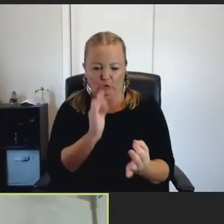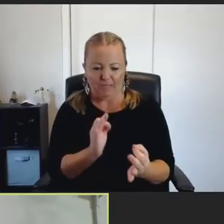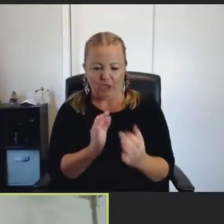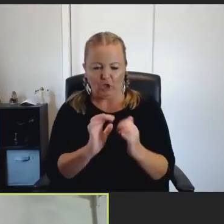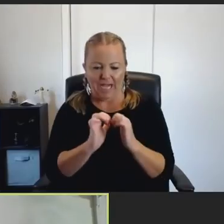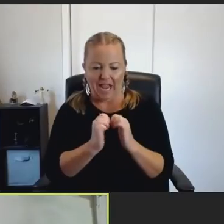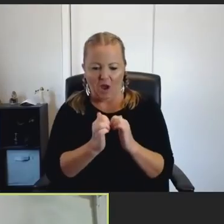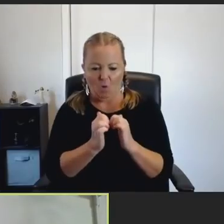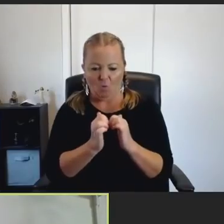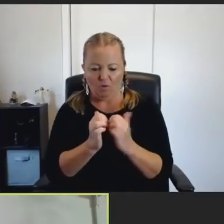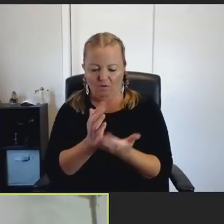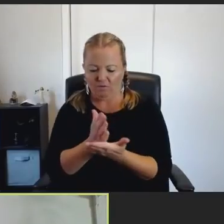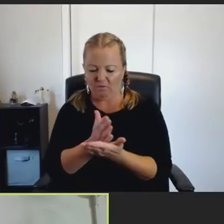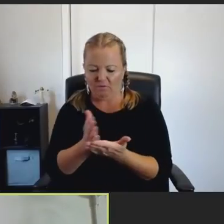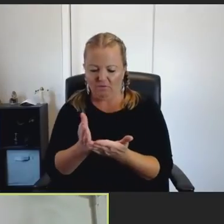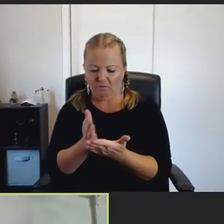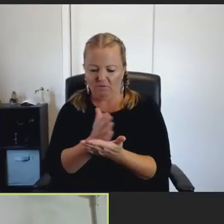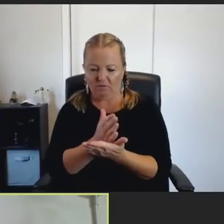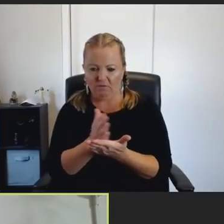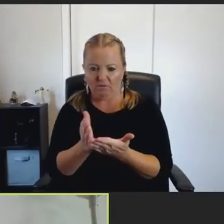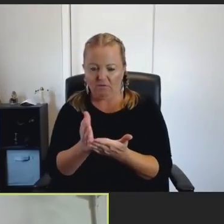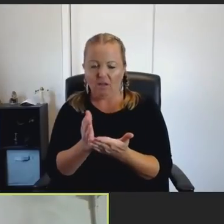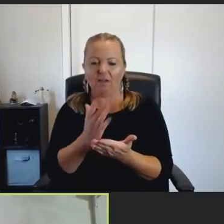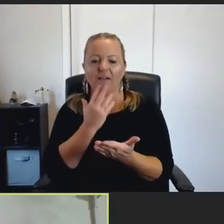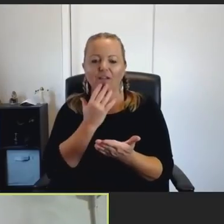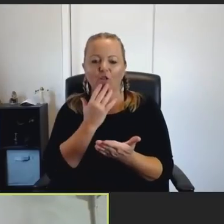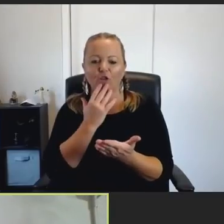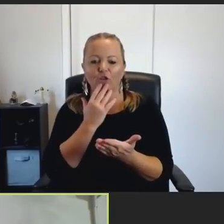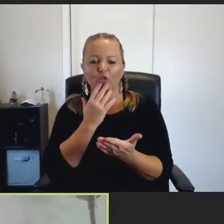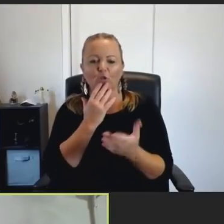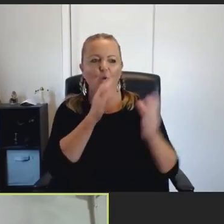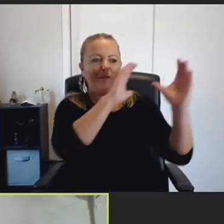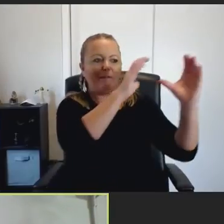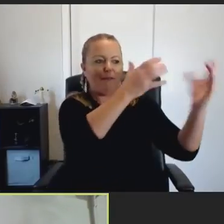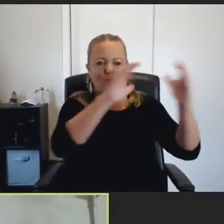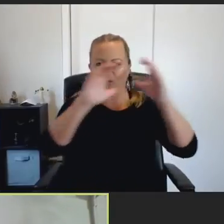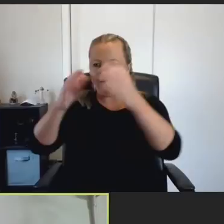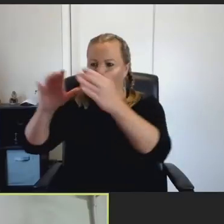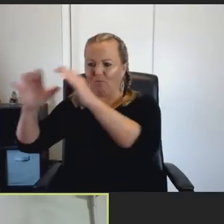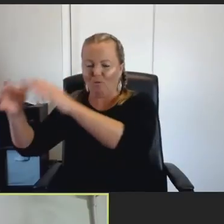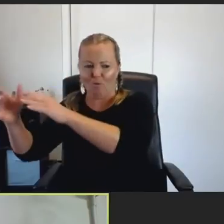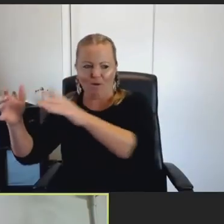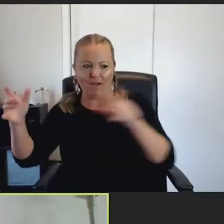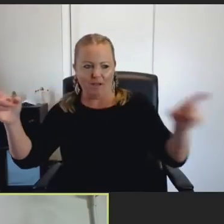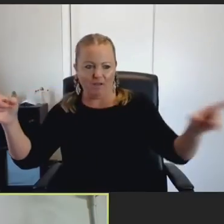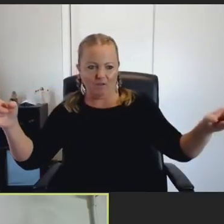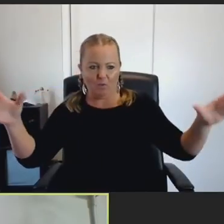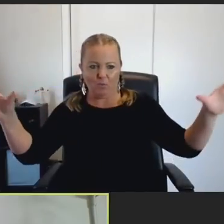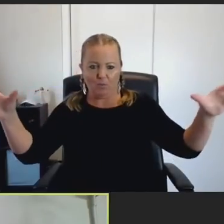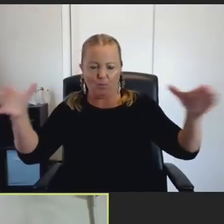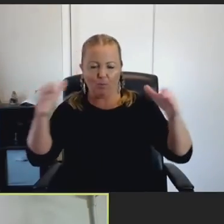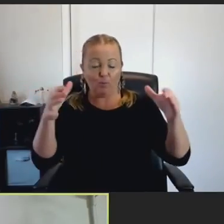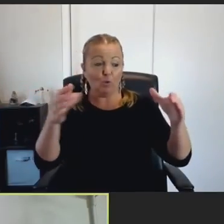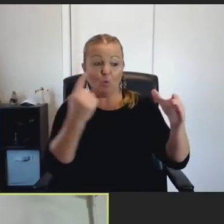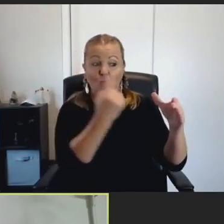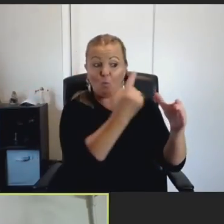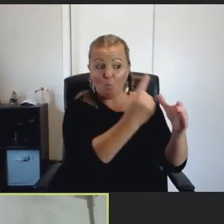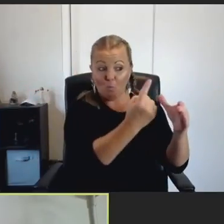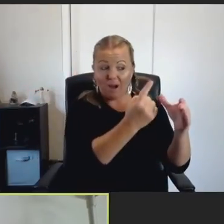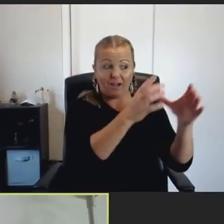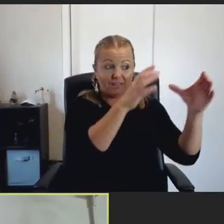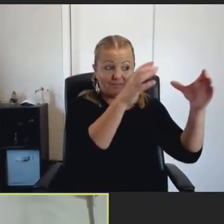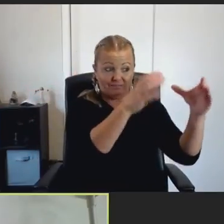color we're in, is a factor of those 3 different overall categories. So if any one category, if